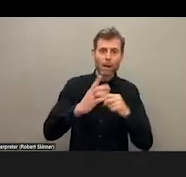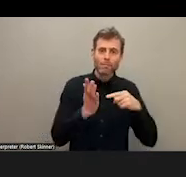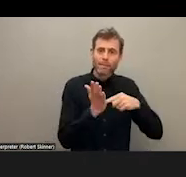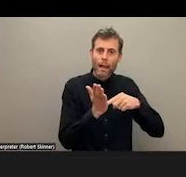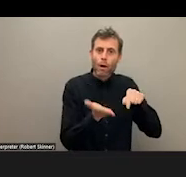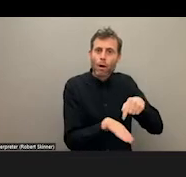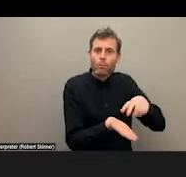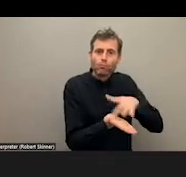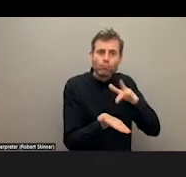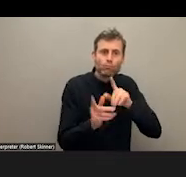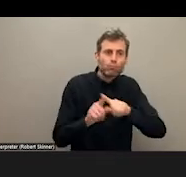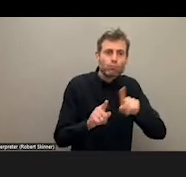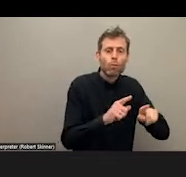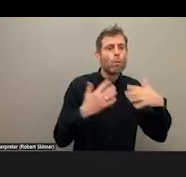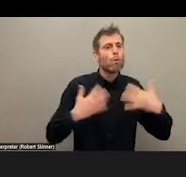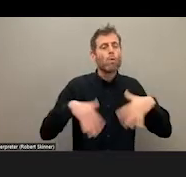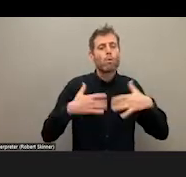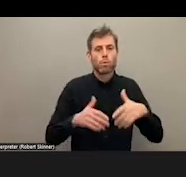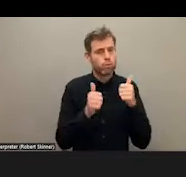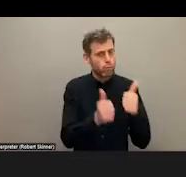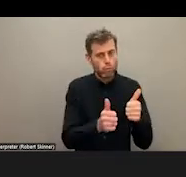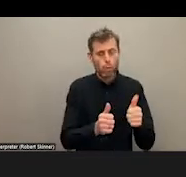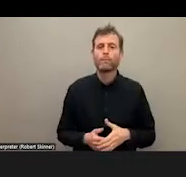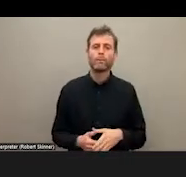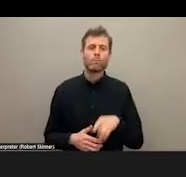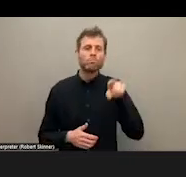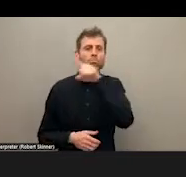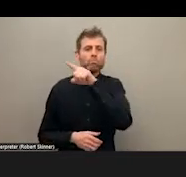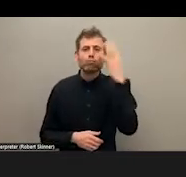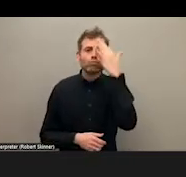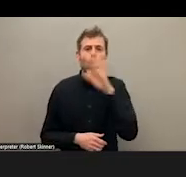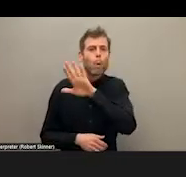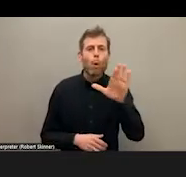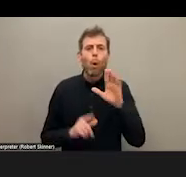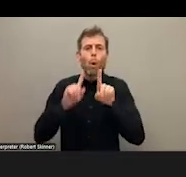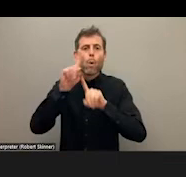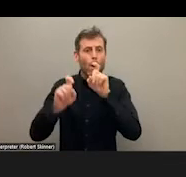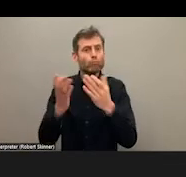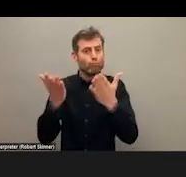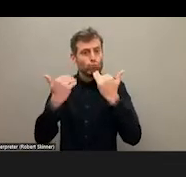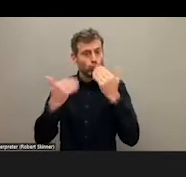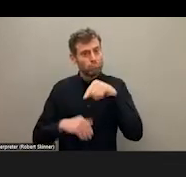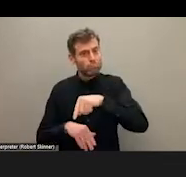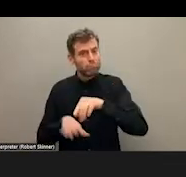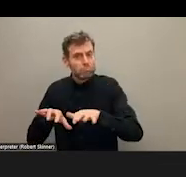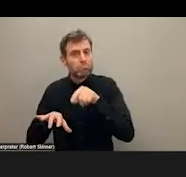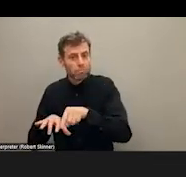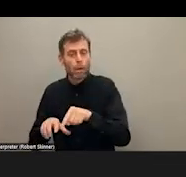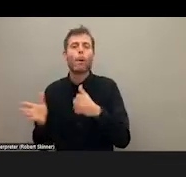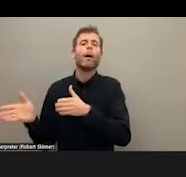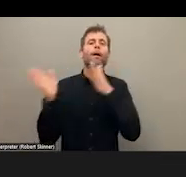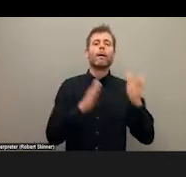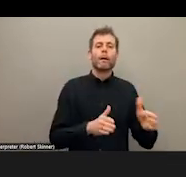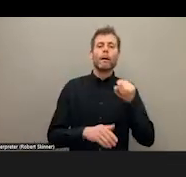do keep coming up with questions for our first two speakers, but we're moving swiftly on to our panel discussion now. And we're going to begin